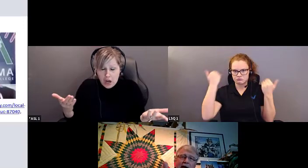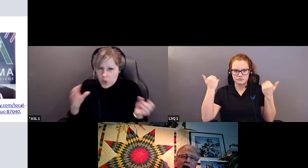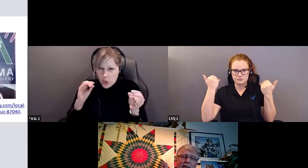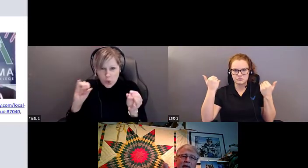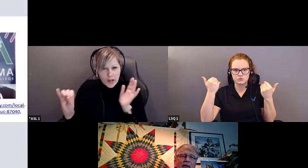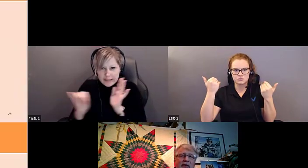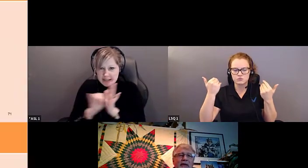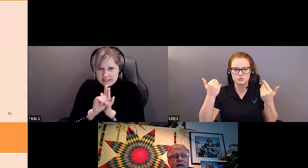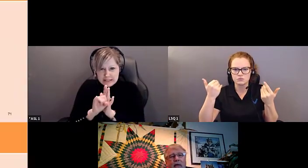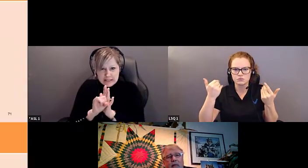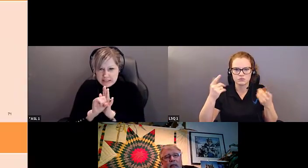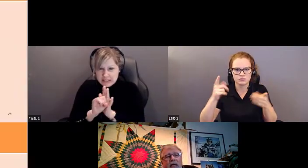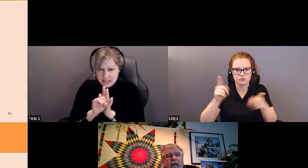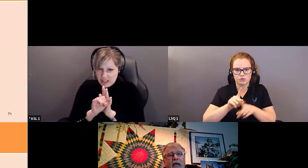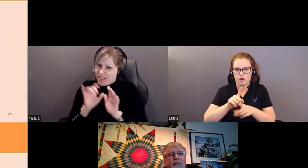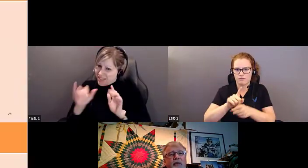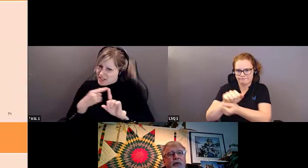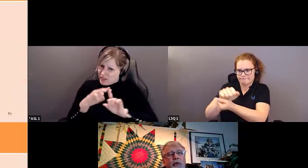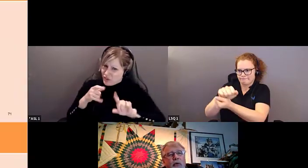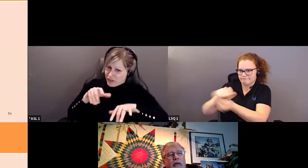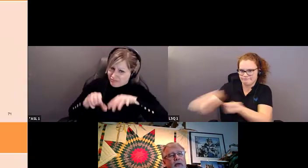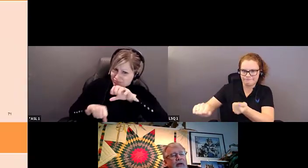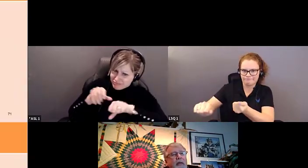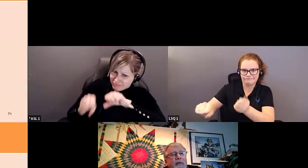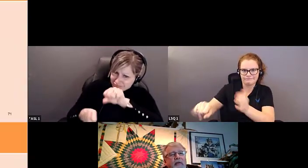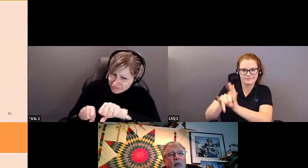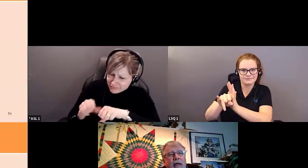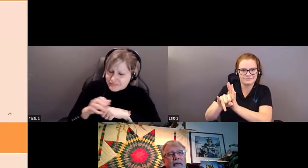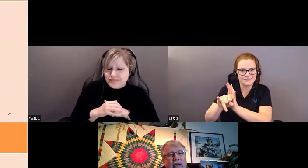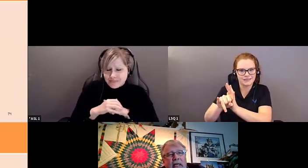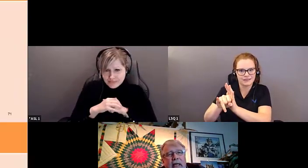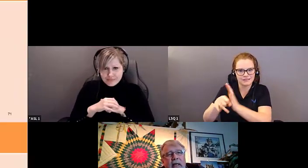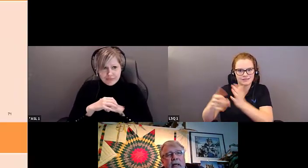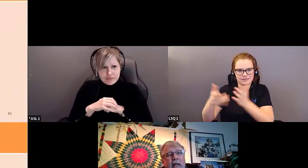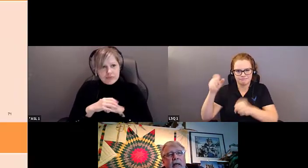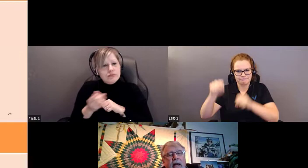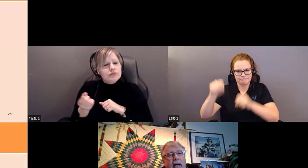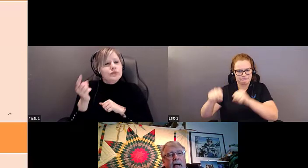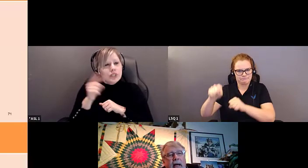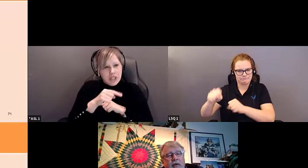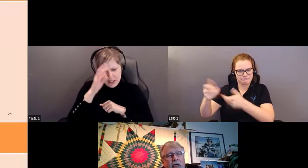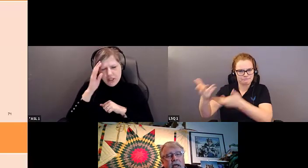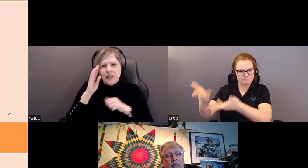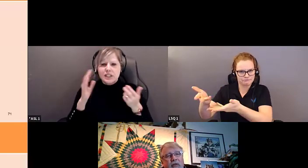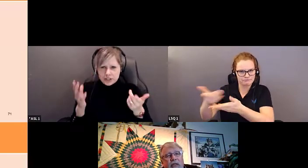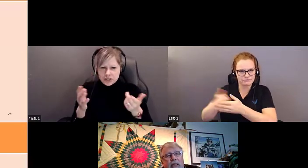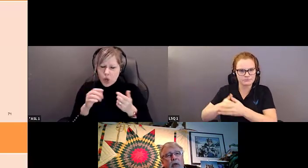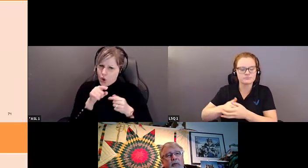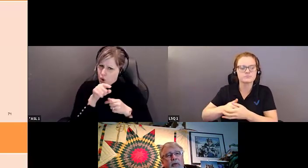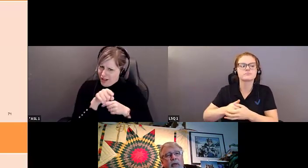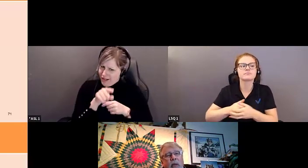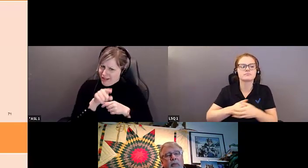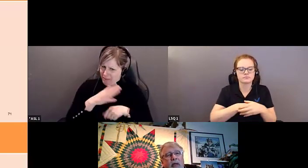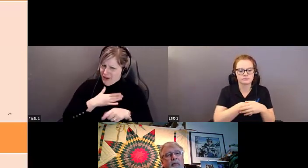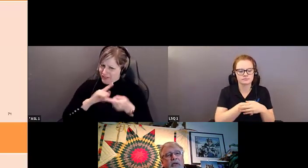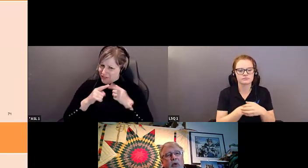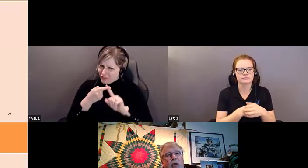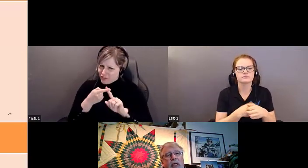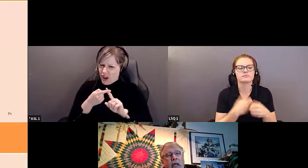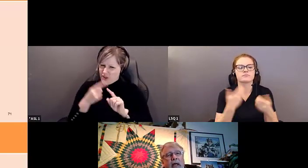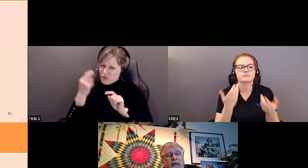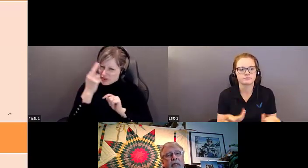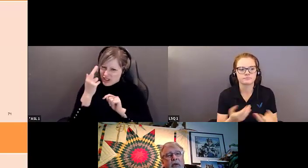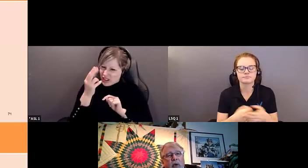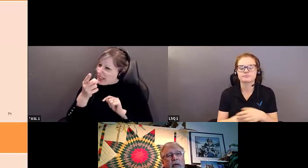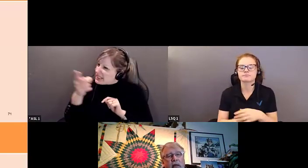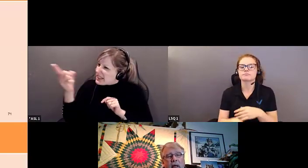As that happened, B came to develop this way of thinking as she came to see what people had been